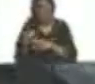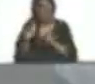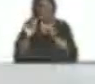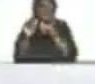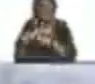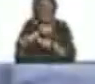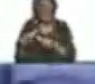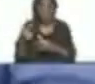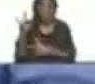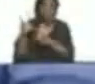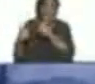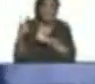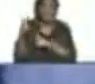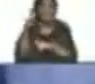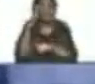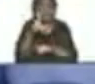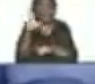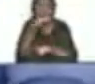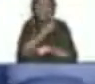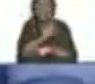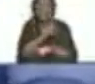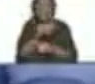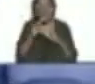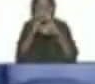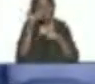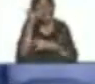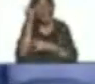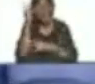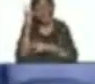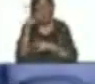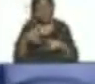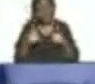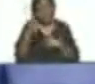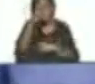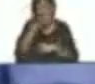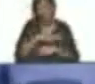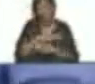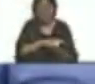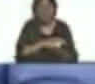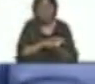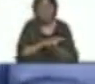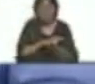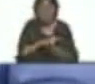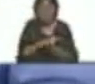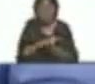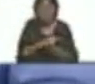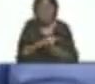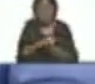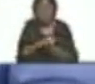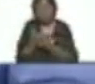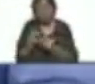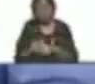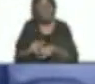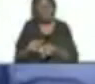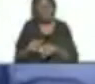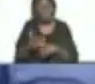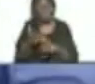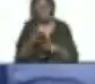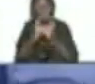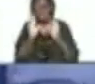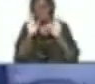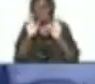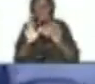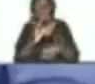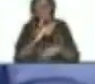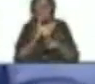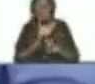certainly be missed. Very intelligent young man. He's smooth when he talks, great orator, but he